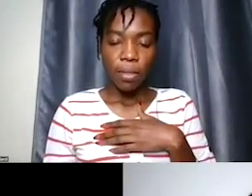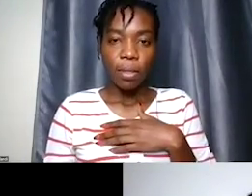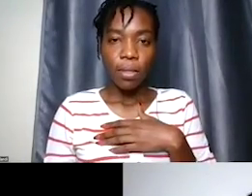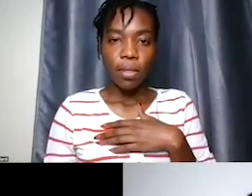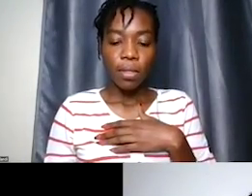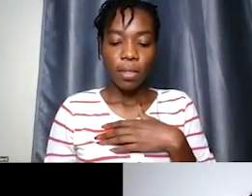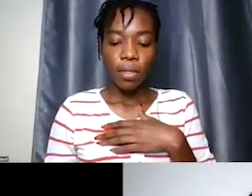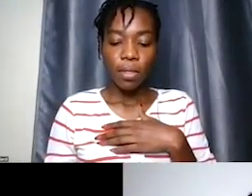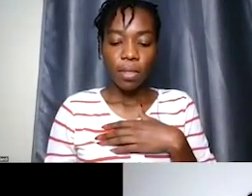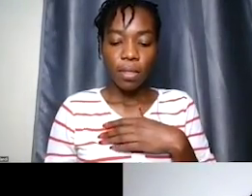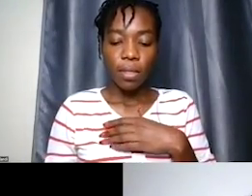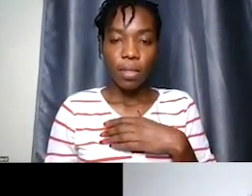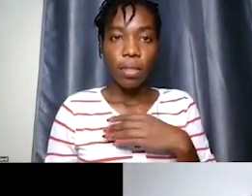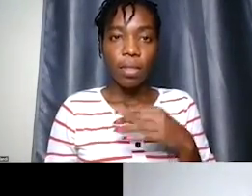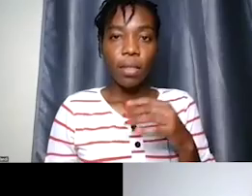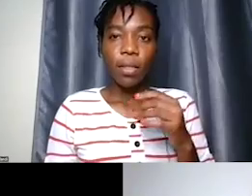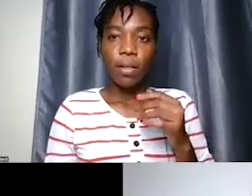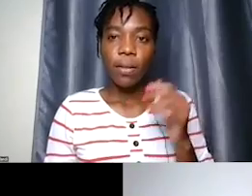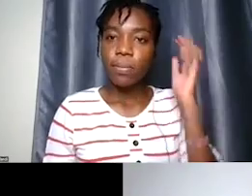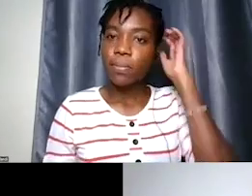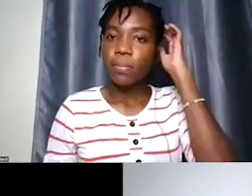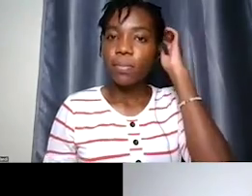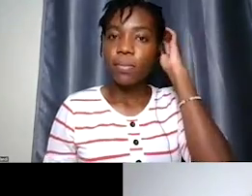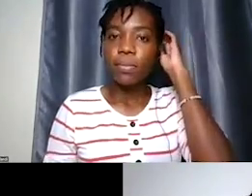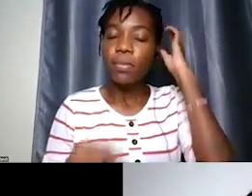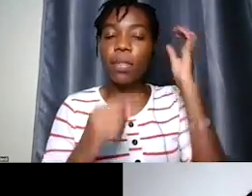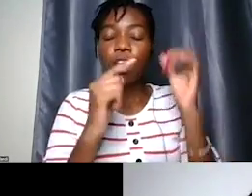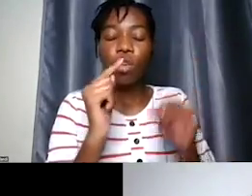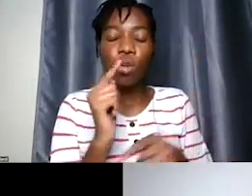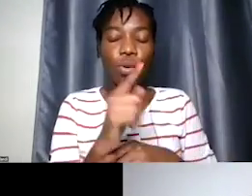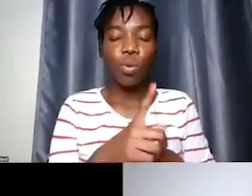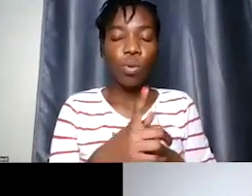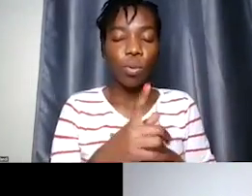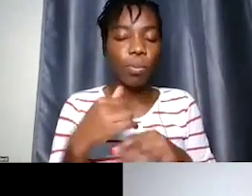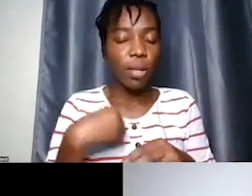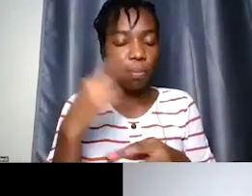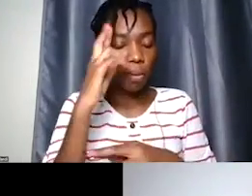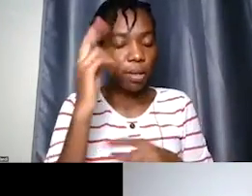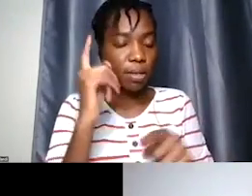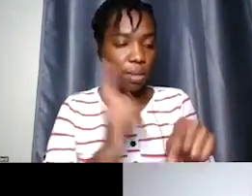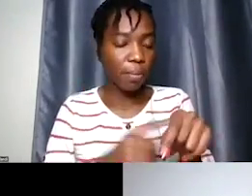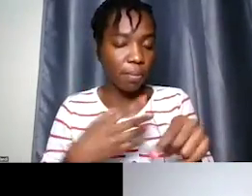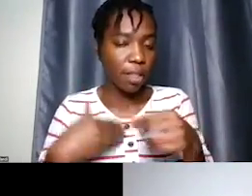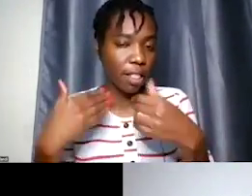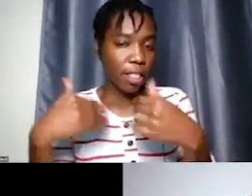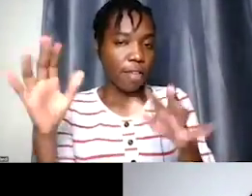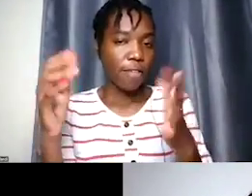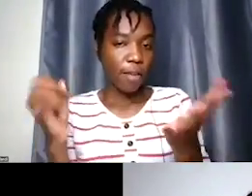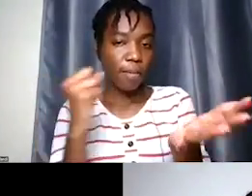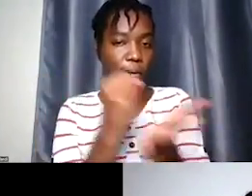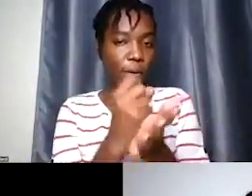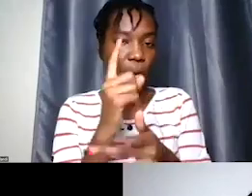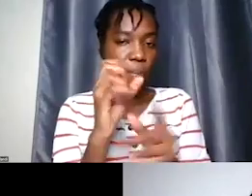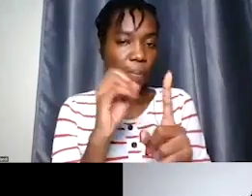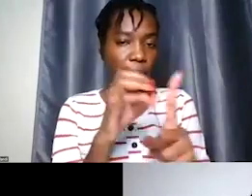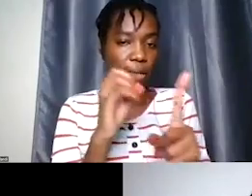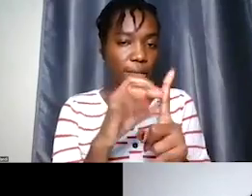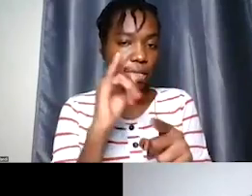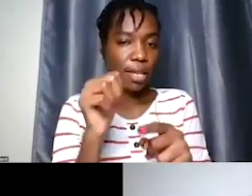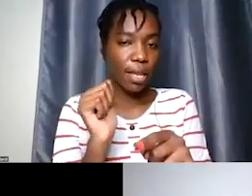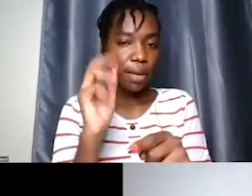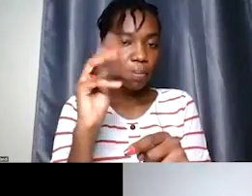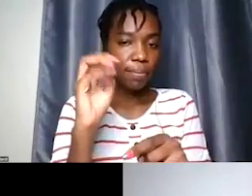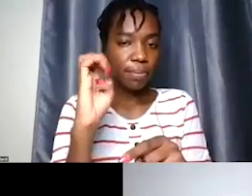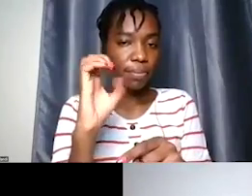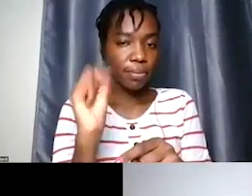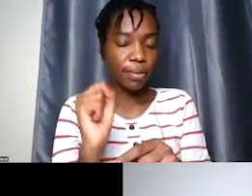a number of questions that have come, but just to top up on what you said, I remember when I left employment, one of my mentor, James, I think he's on this call, he